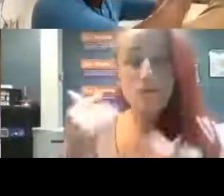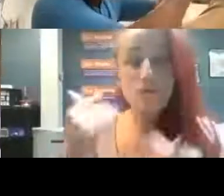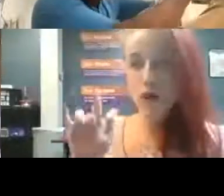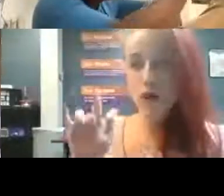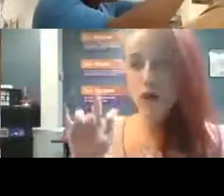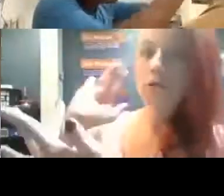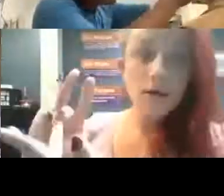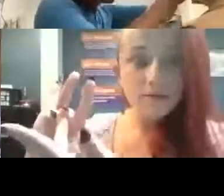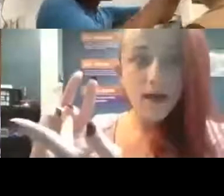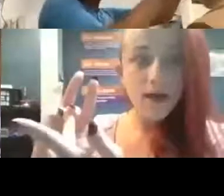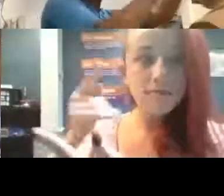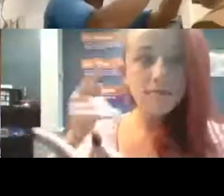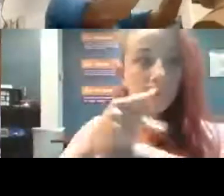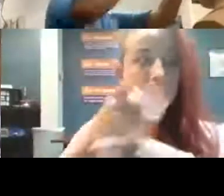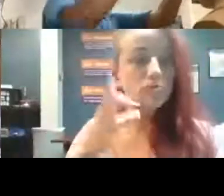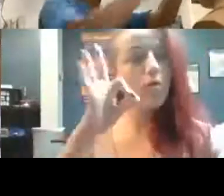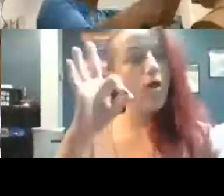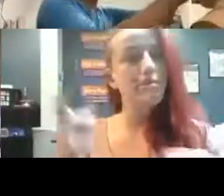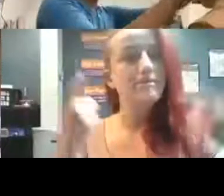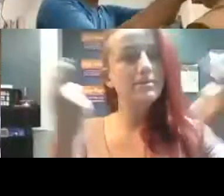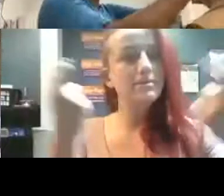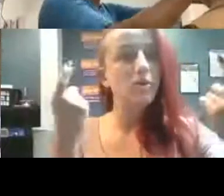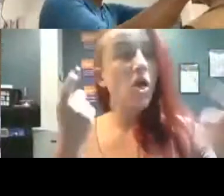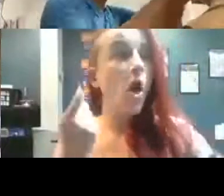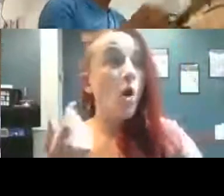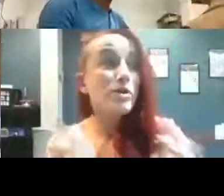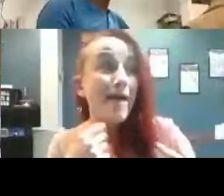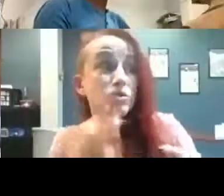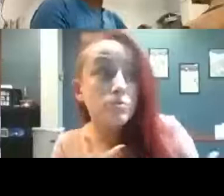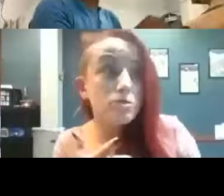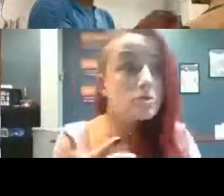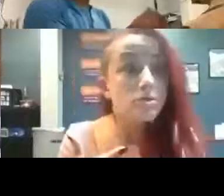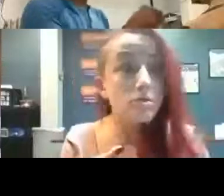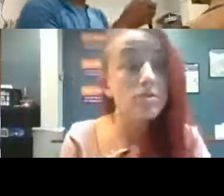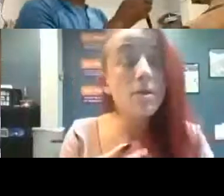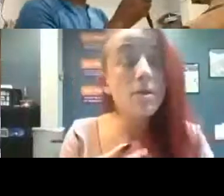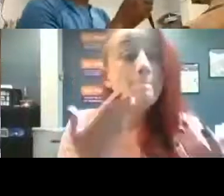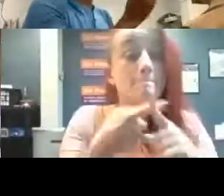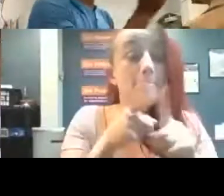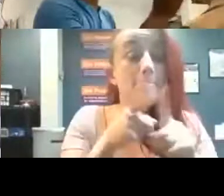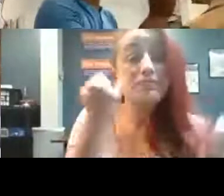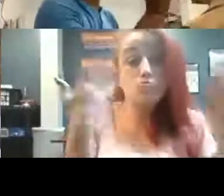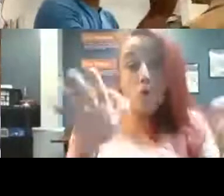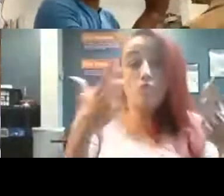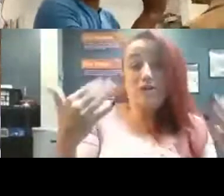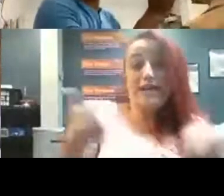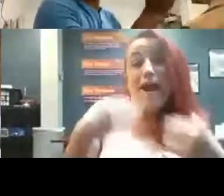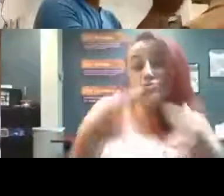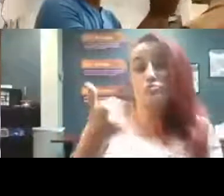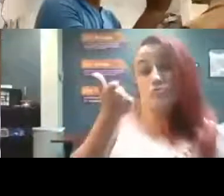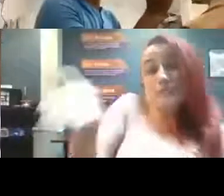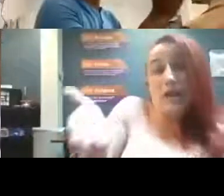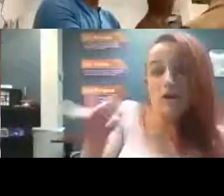could be an important thing. Make sure that I'm there to be a point of contact, or if anyone